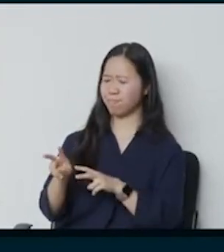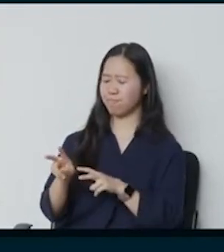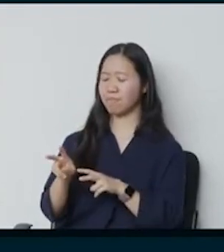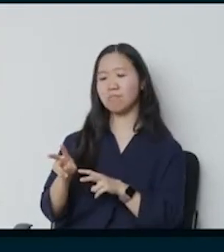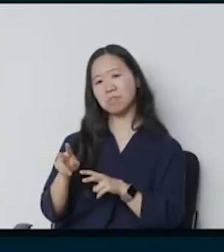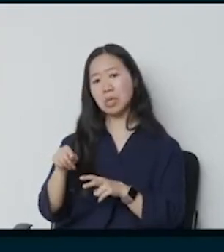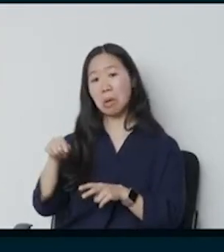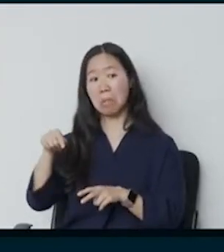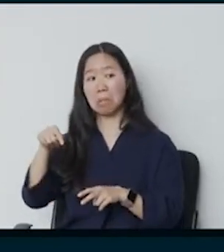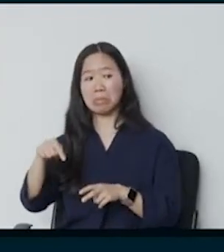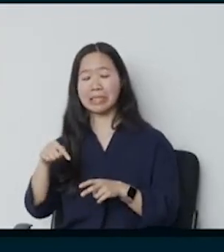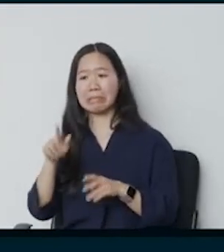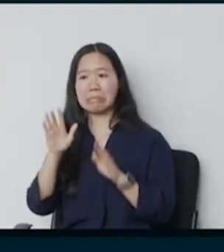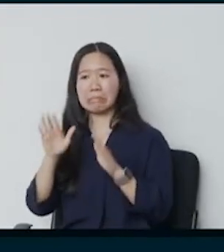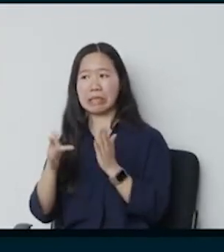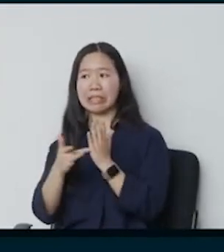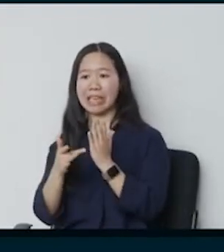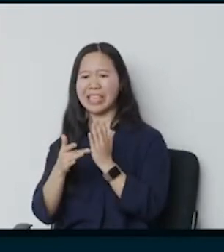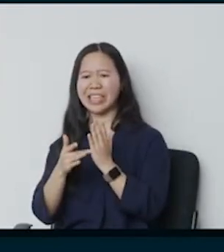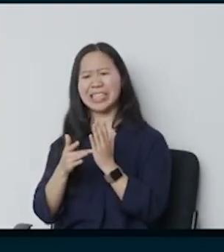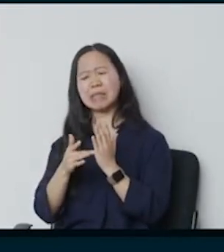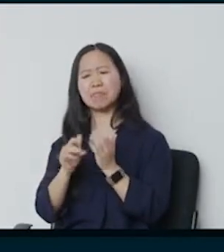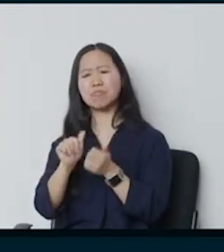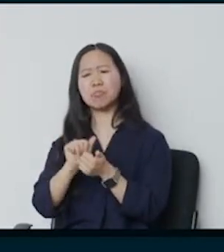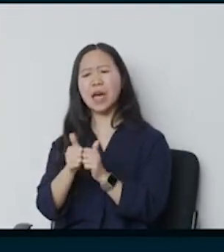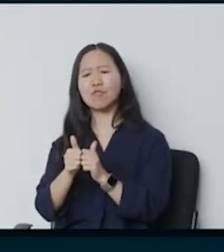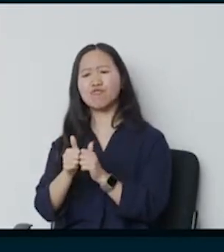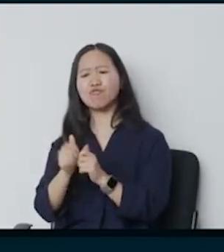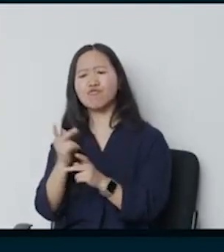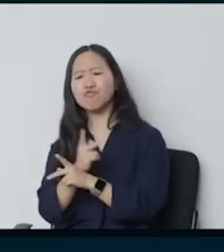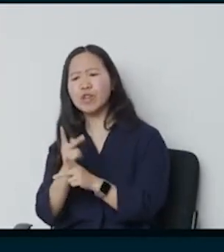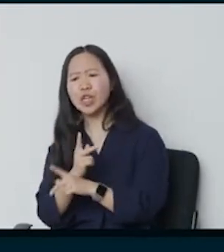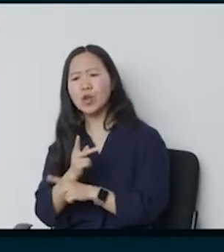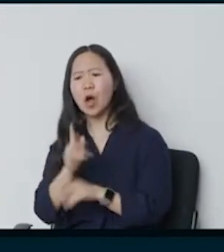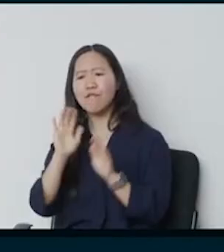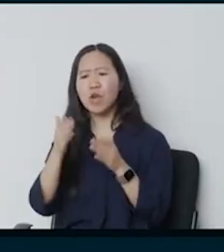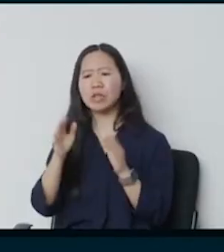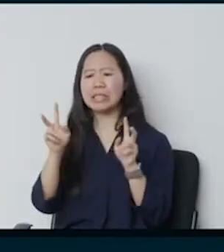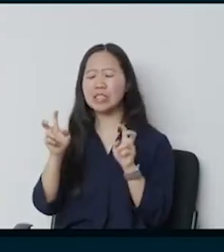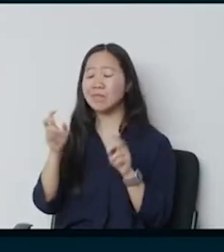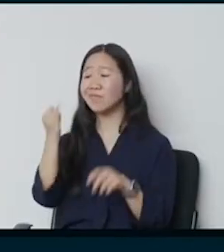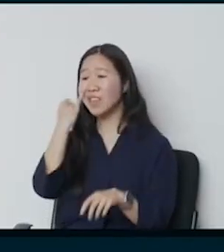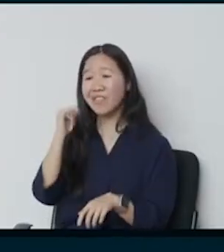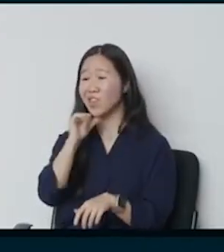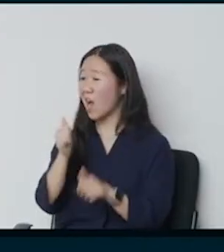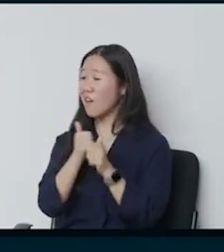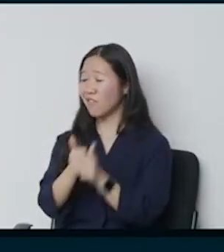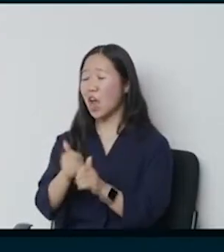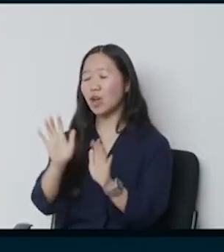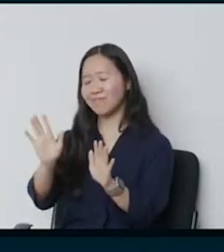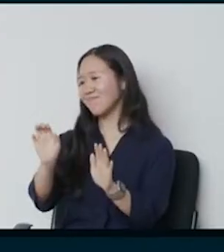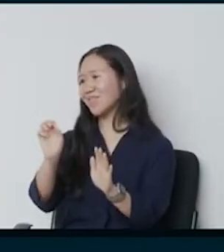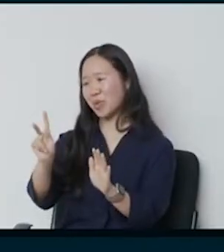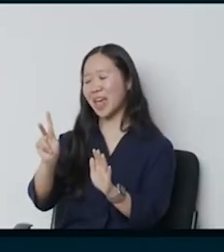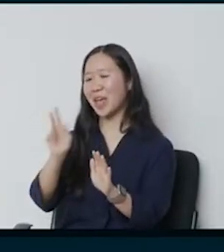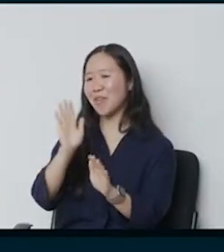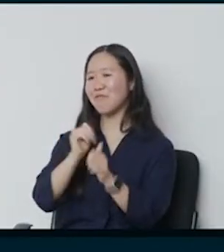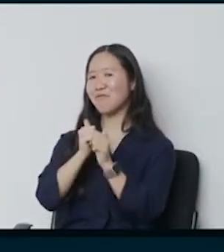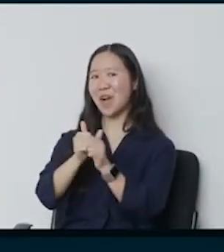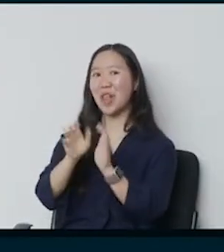on how to troubleshoot focus issues. If you didn't follow along with that, that's okay. Go back and watch the video. We're going to post it